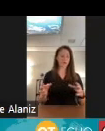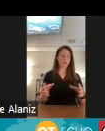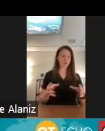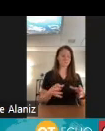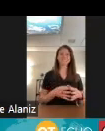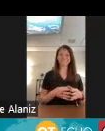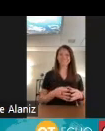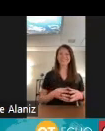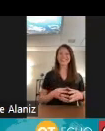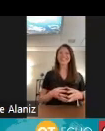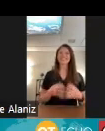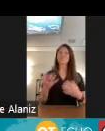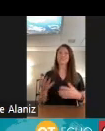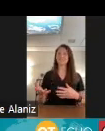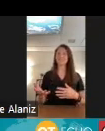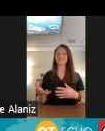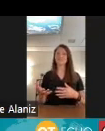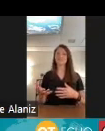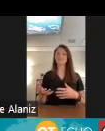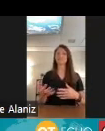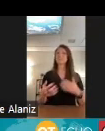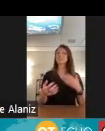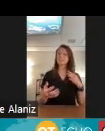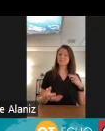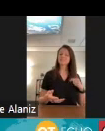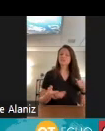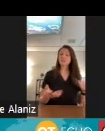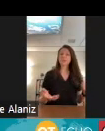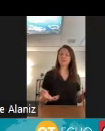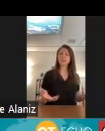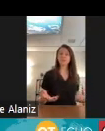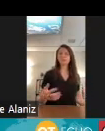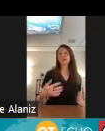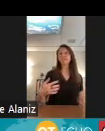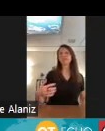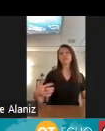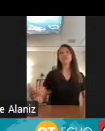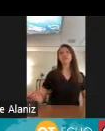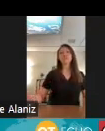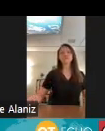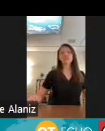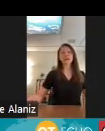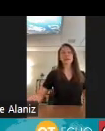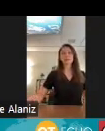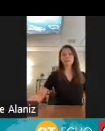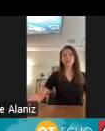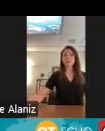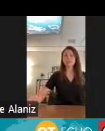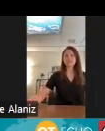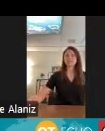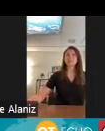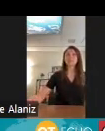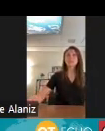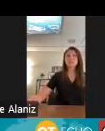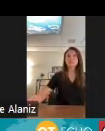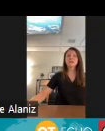more succinct than the ones that benefit from exercise, but still quite a few people have shown to have improved cognition